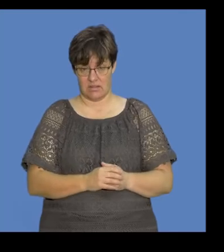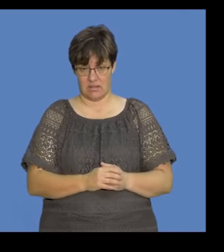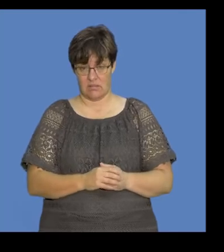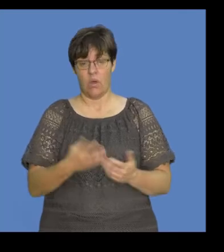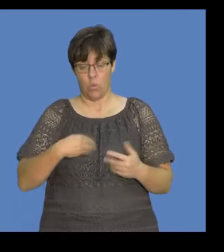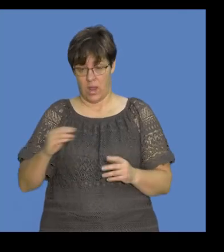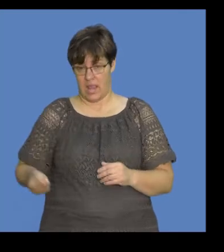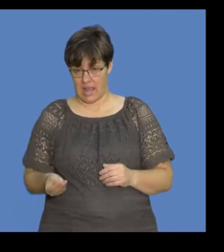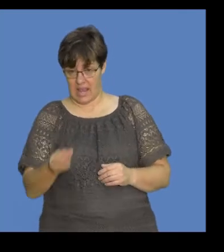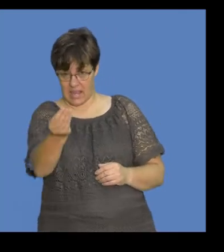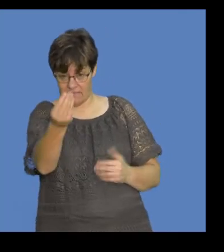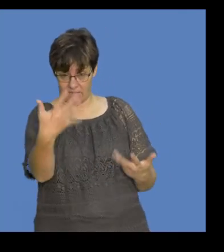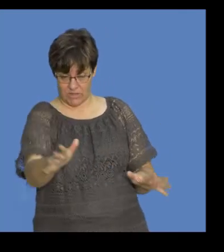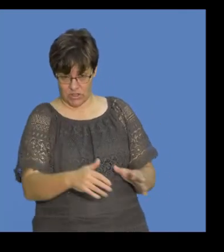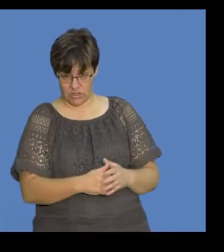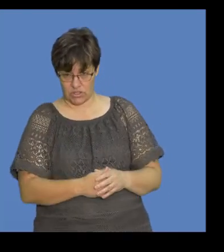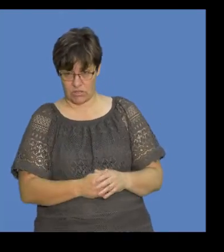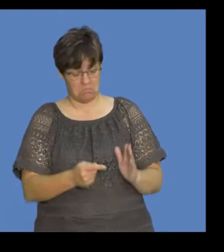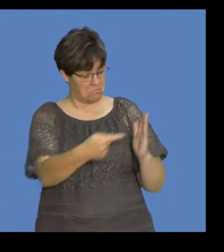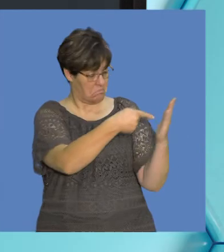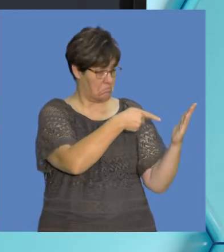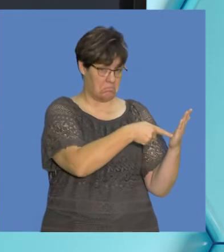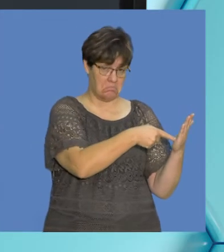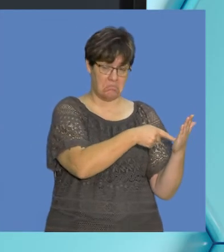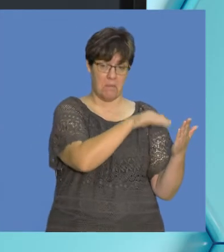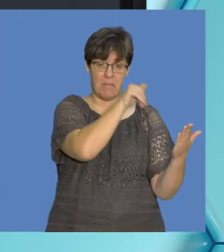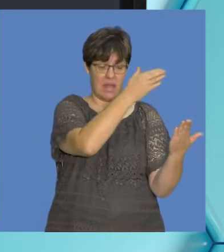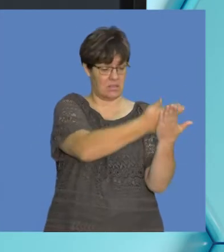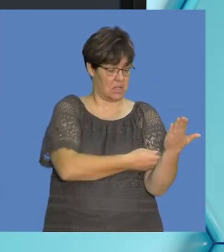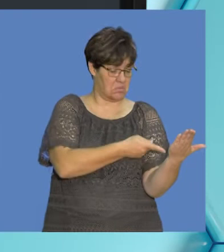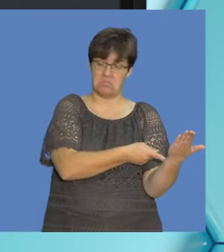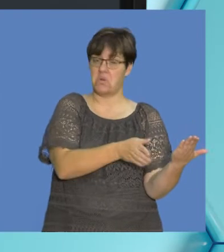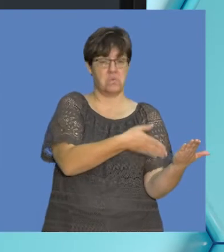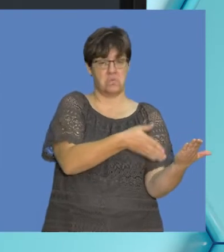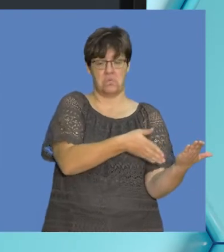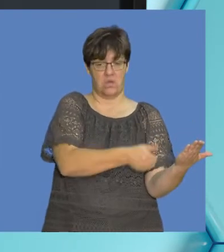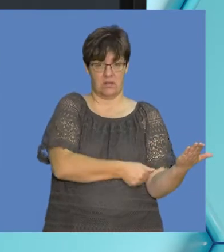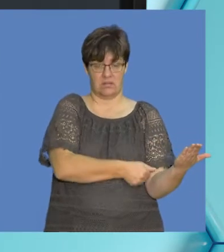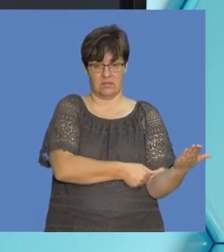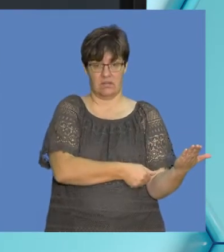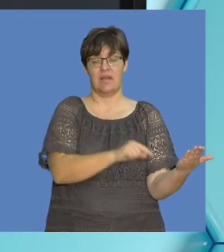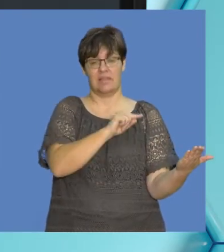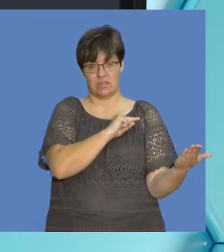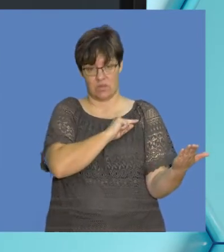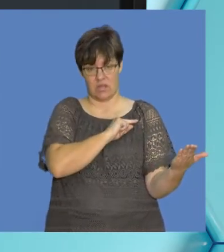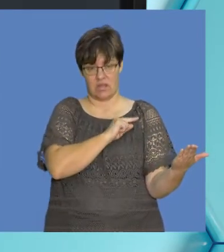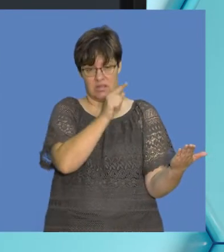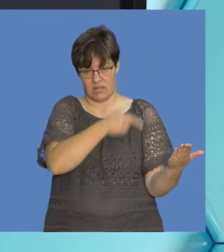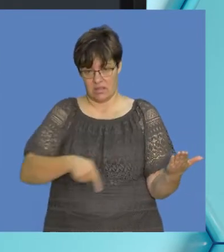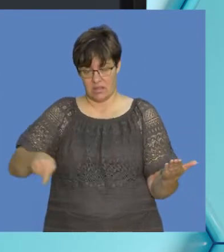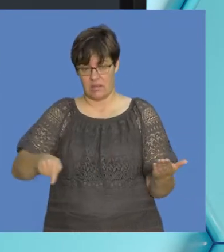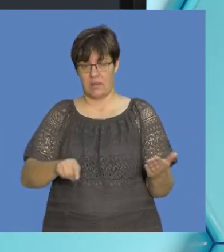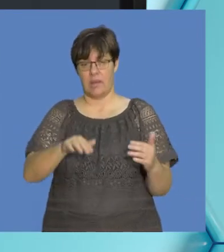we have issued are not appearing in my bank statement. Therefore, they will go to my